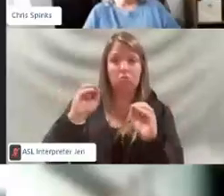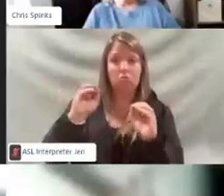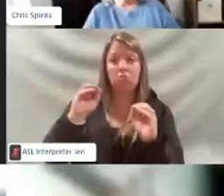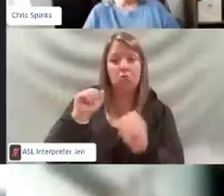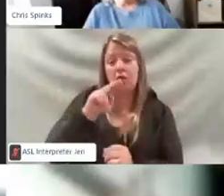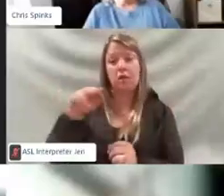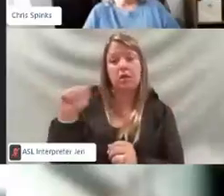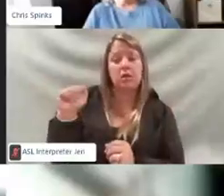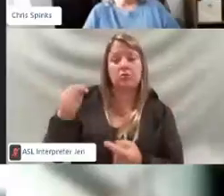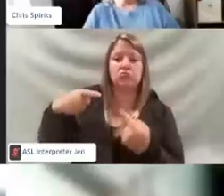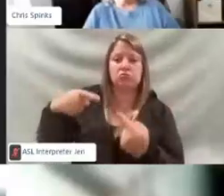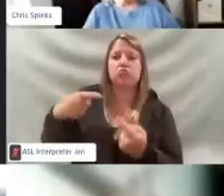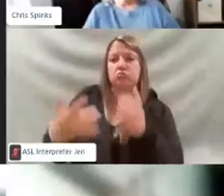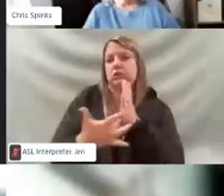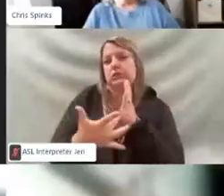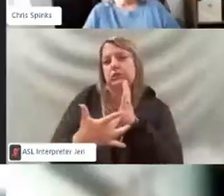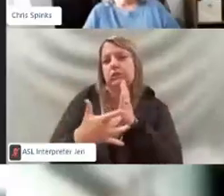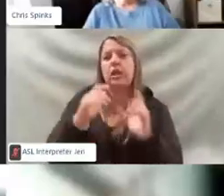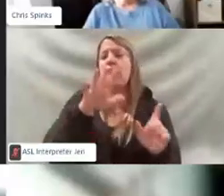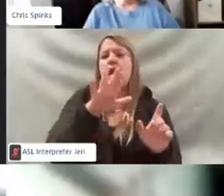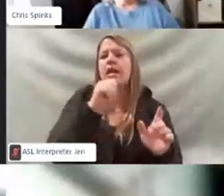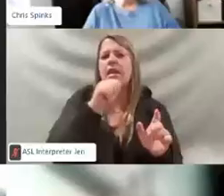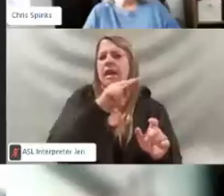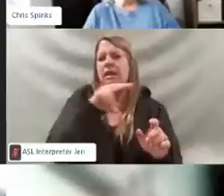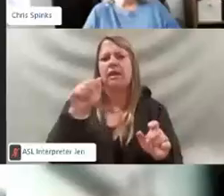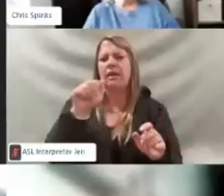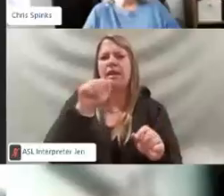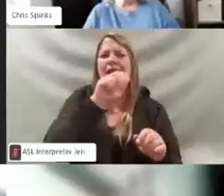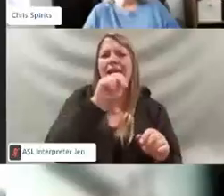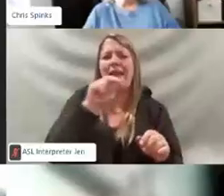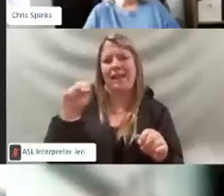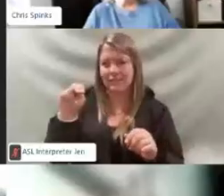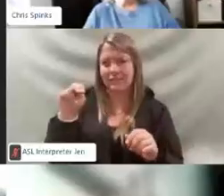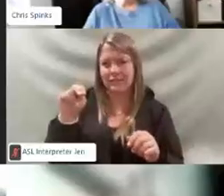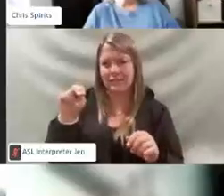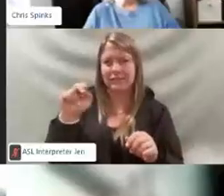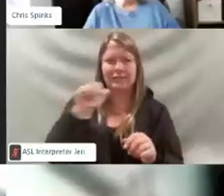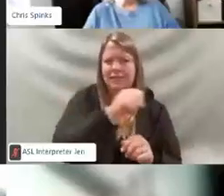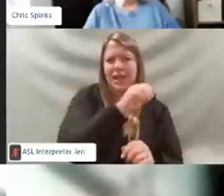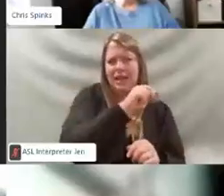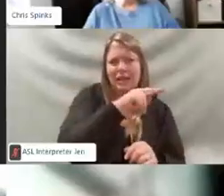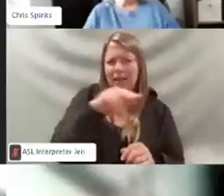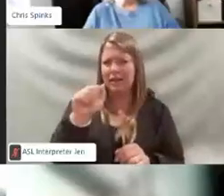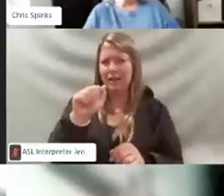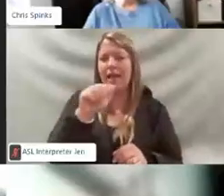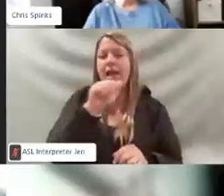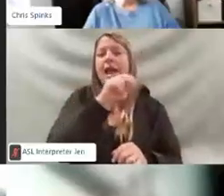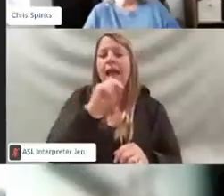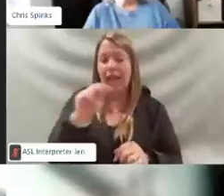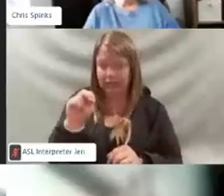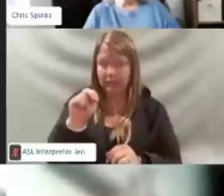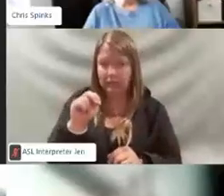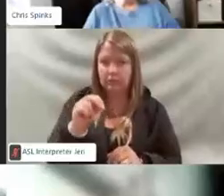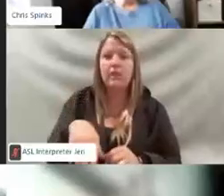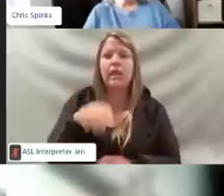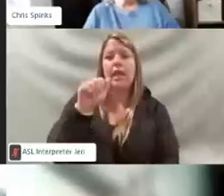Anna's. Okay. Or Ann Barnhart. Sorry. Yeah. Not Okay. Ann Barnhart. Yes. Okay.